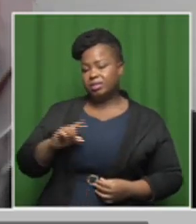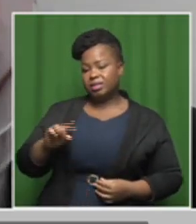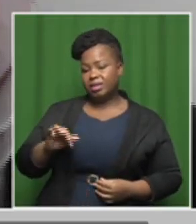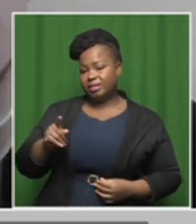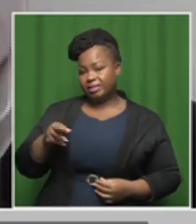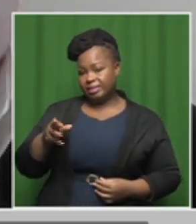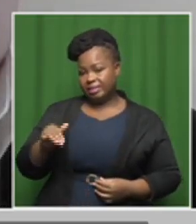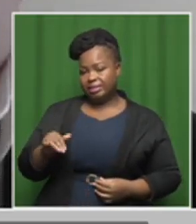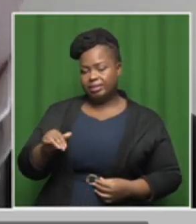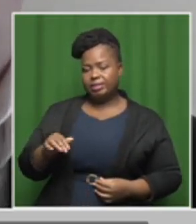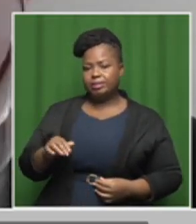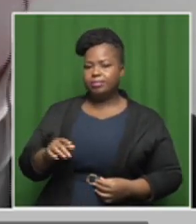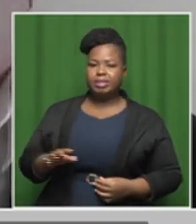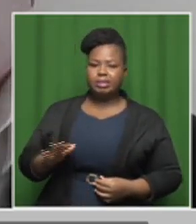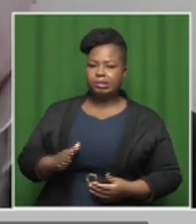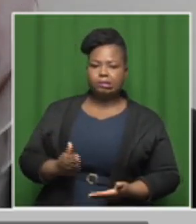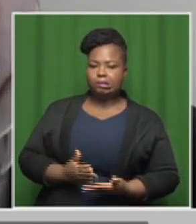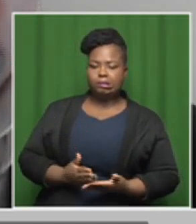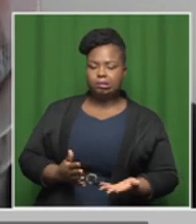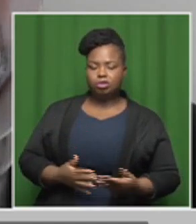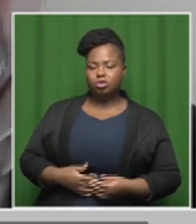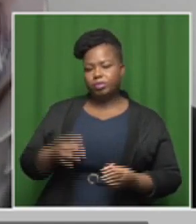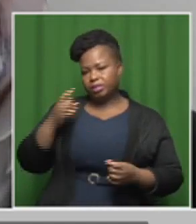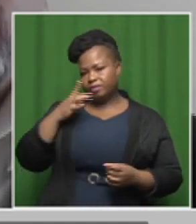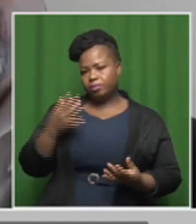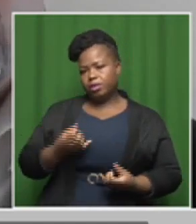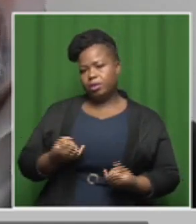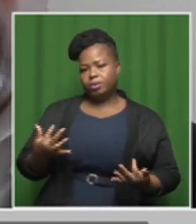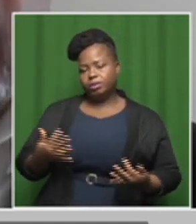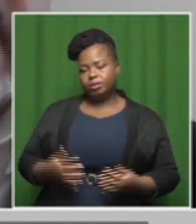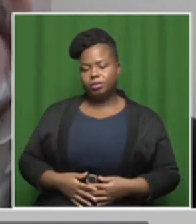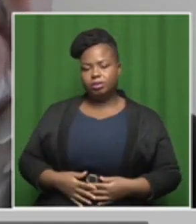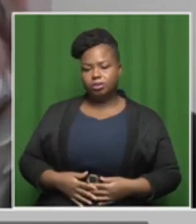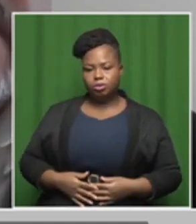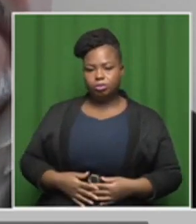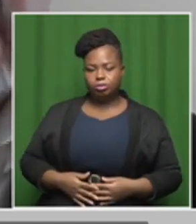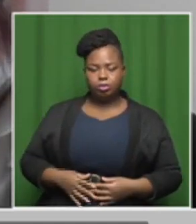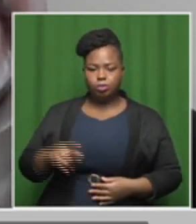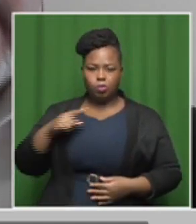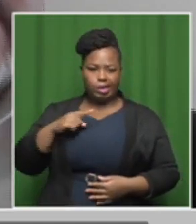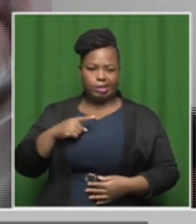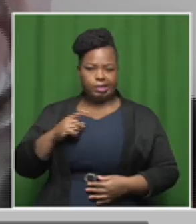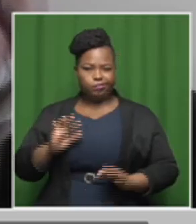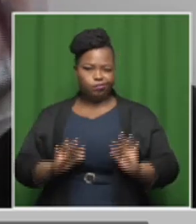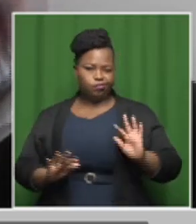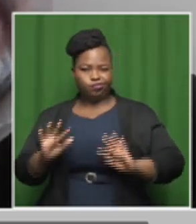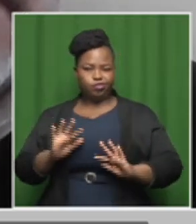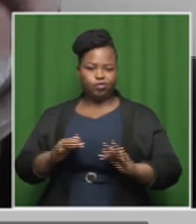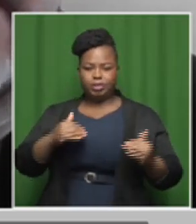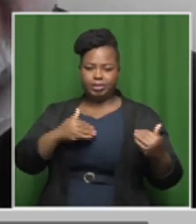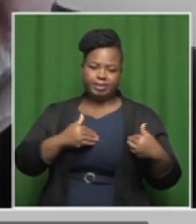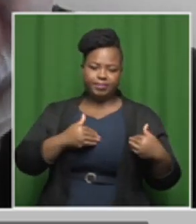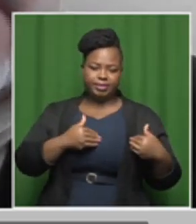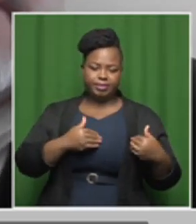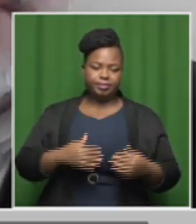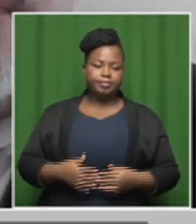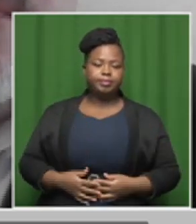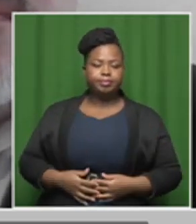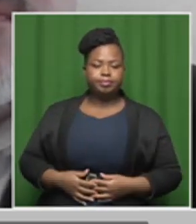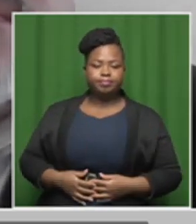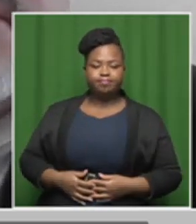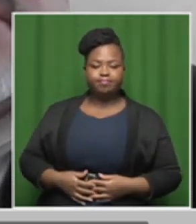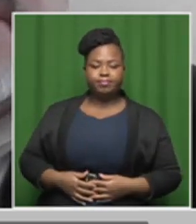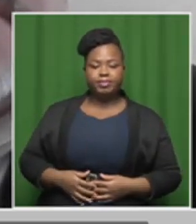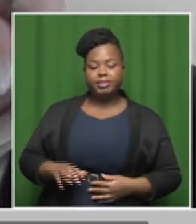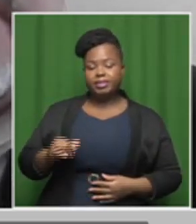squeezed and is going to have to give up a lot for very uncertain security guarantees, if any. All right,